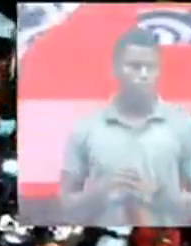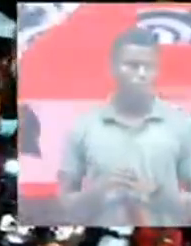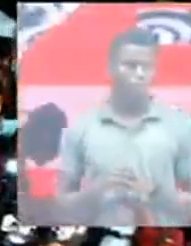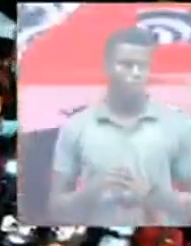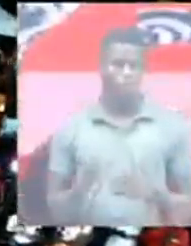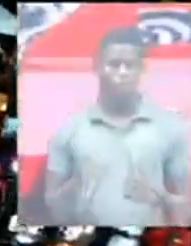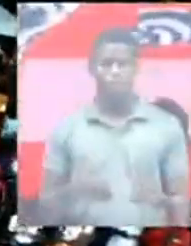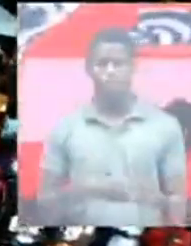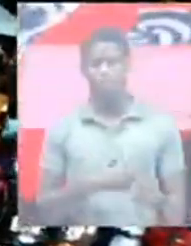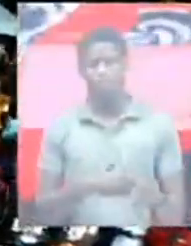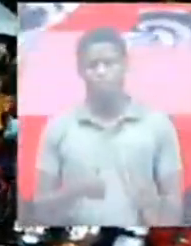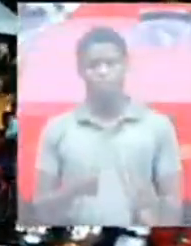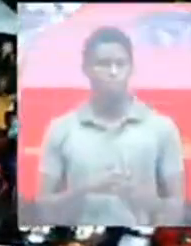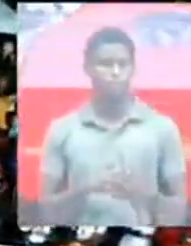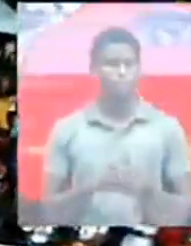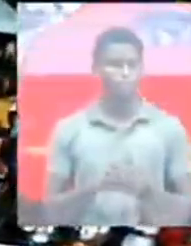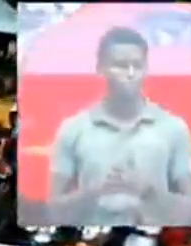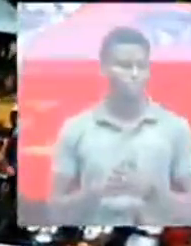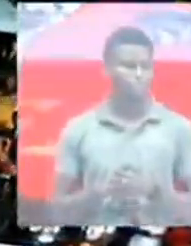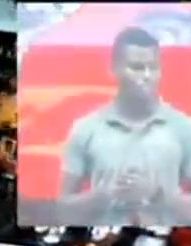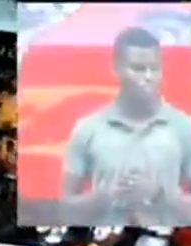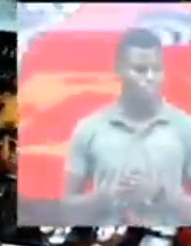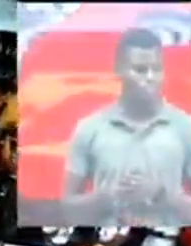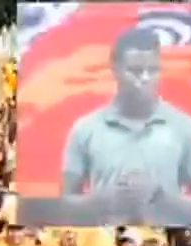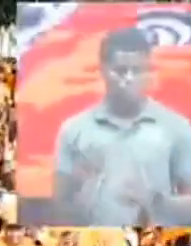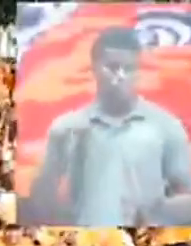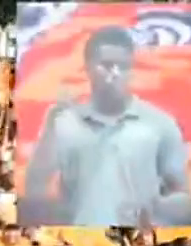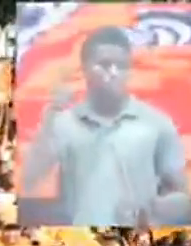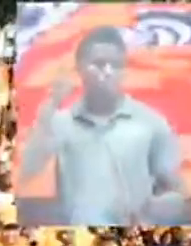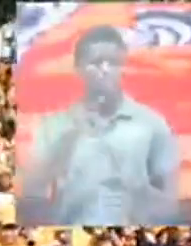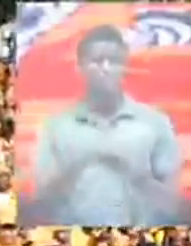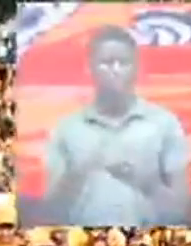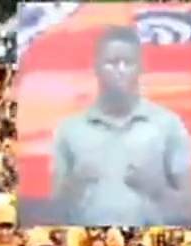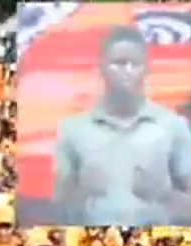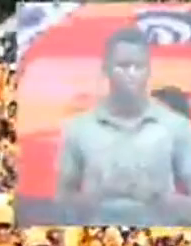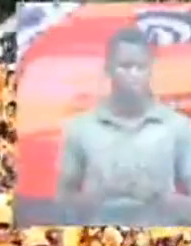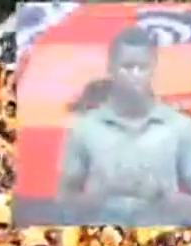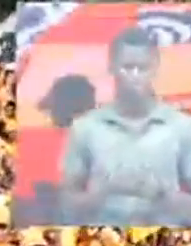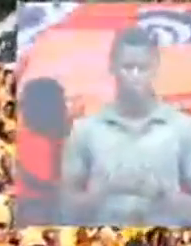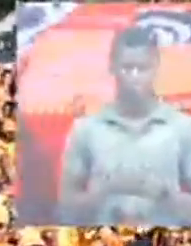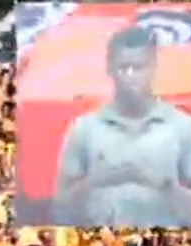I hear say, after last night is one love.